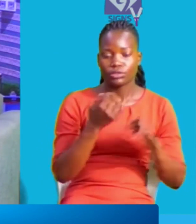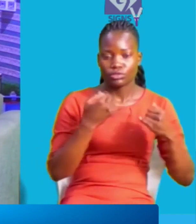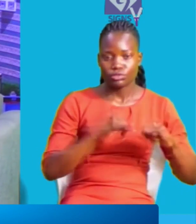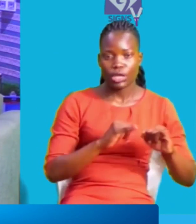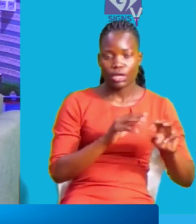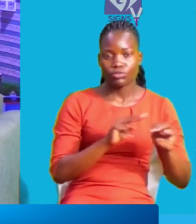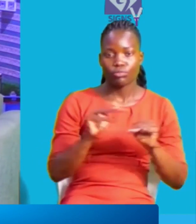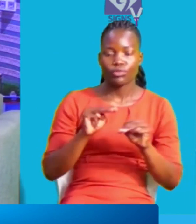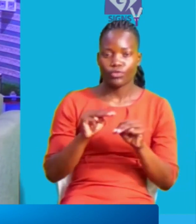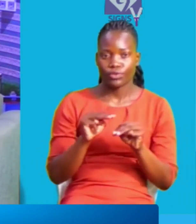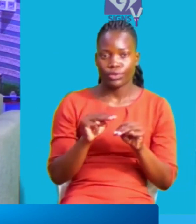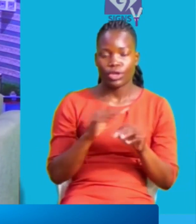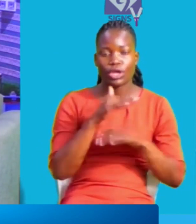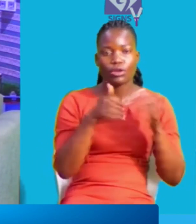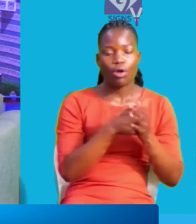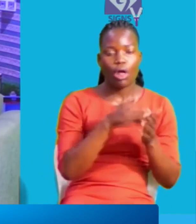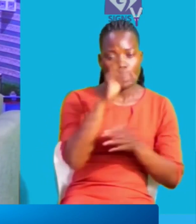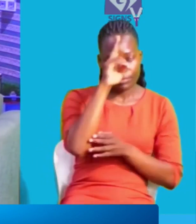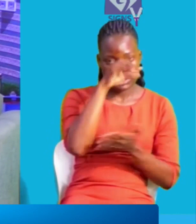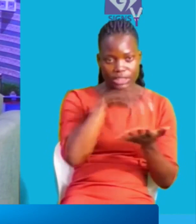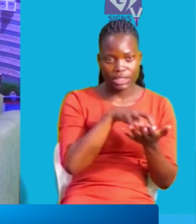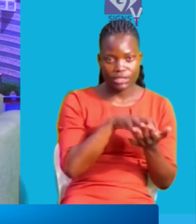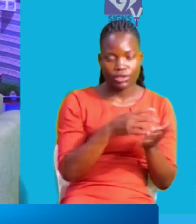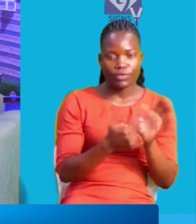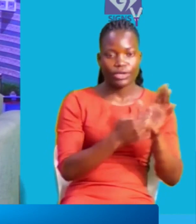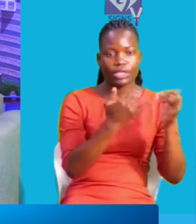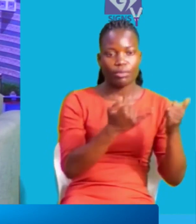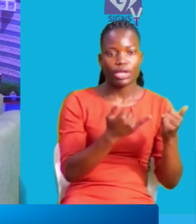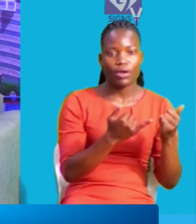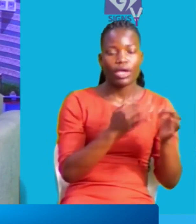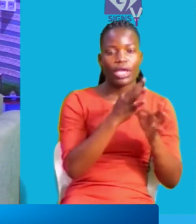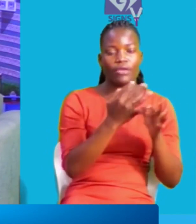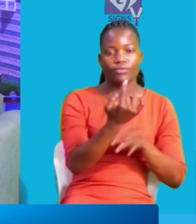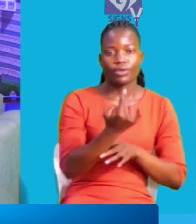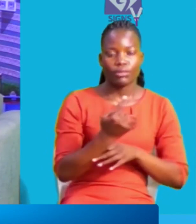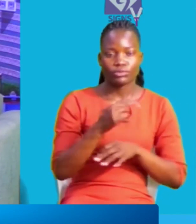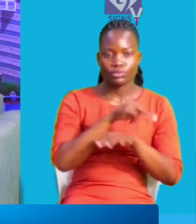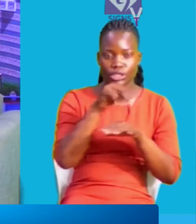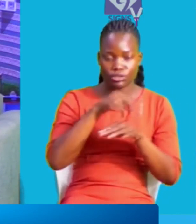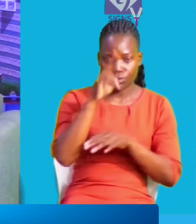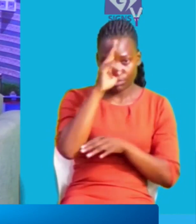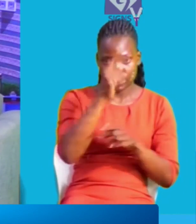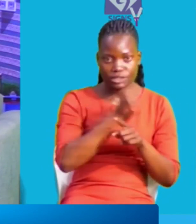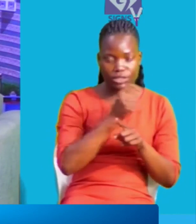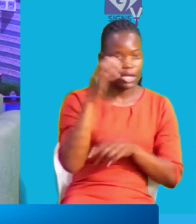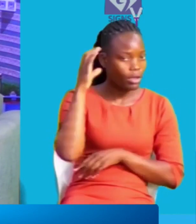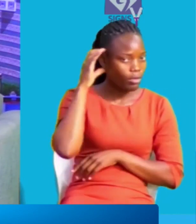are trying to move into all these police stations. Like now, if you come to National Police Training